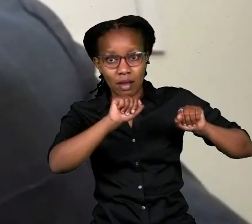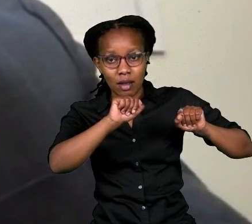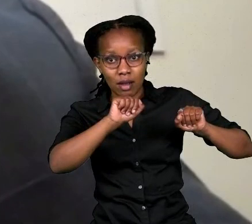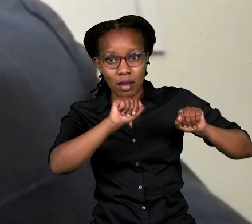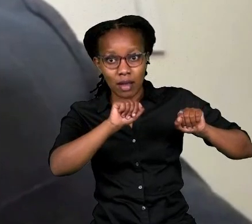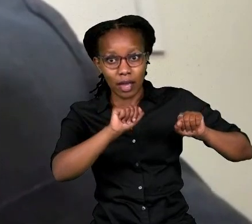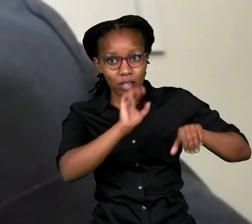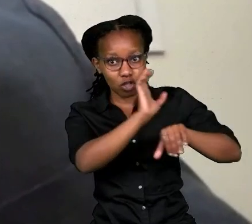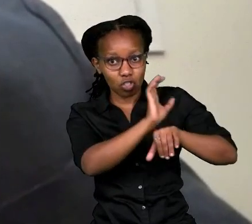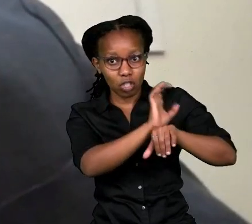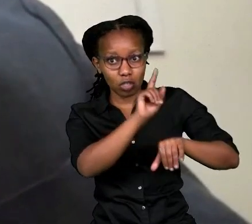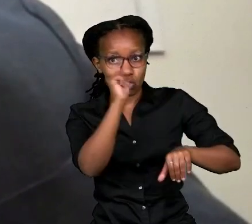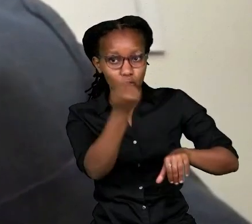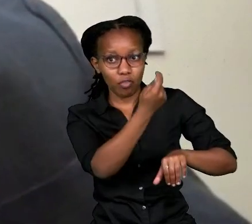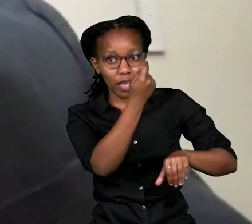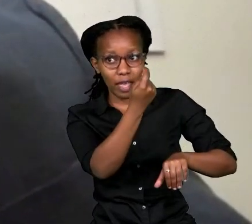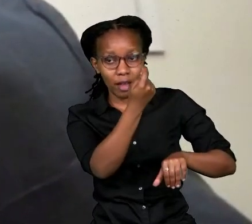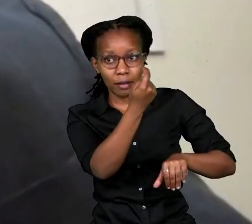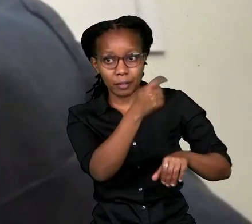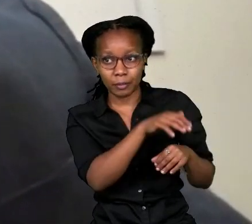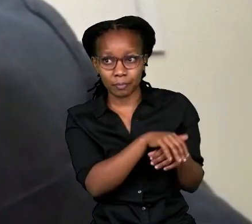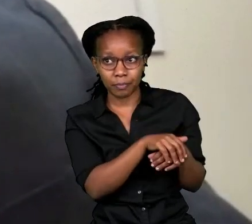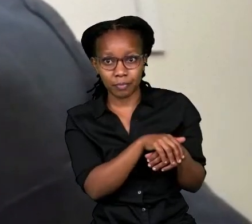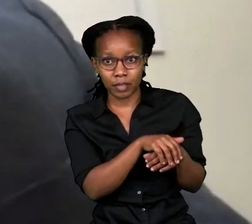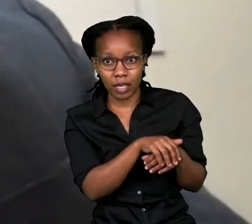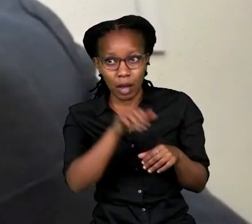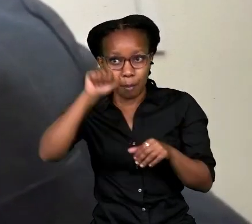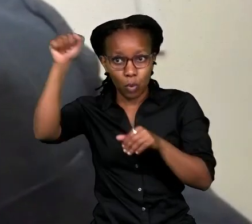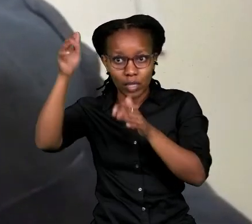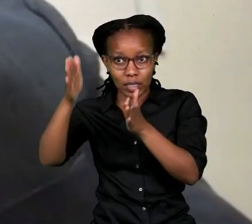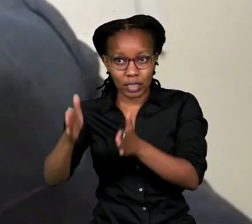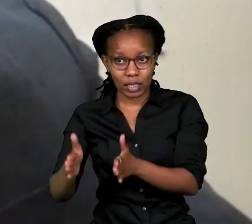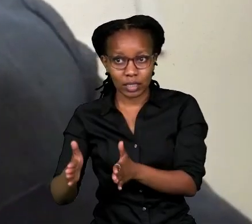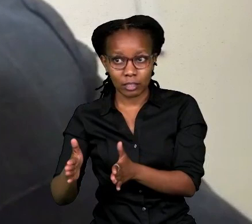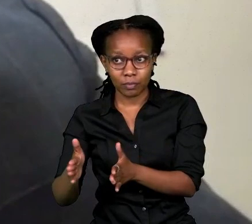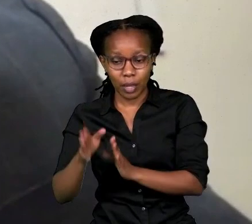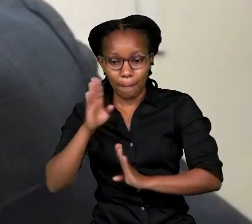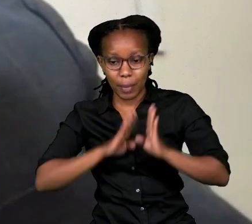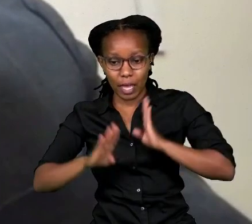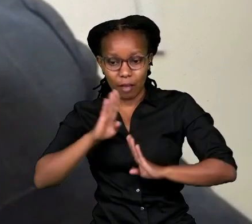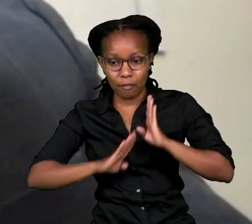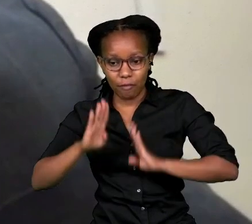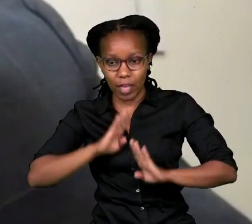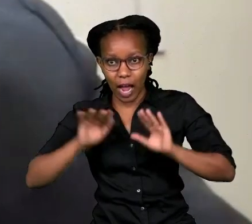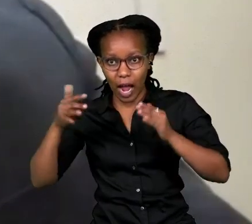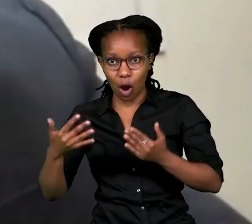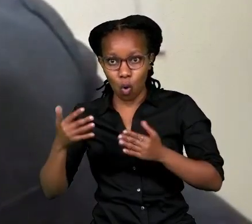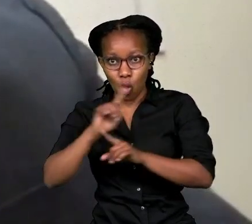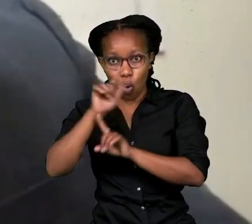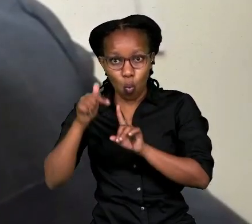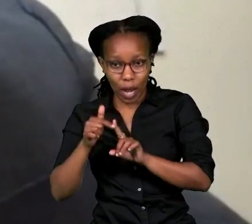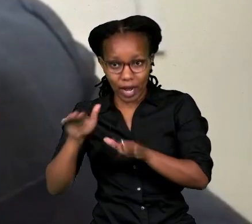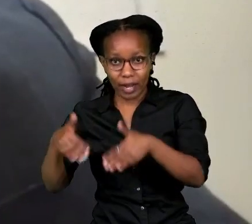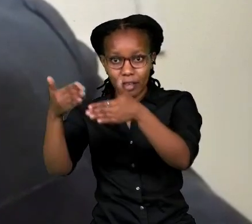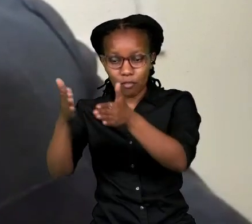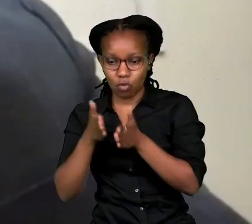Oginde, the point over here, how do politicians behave when they are given the